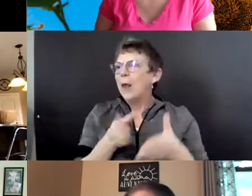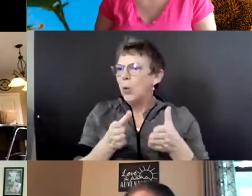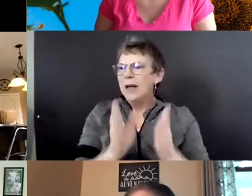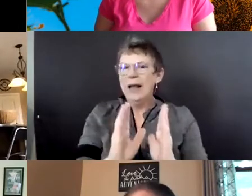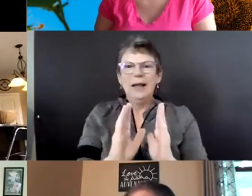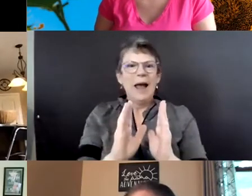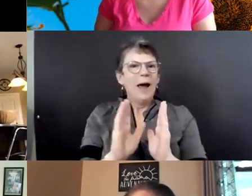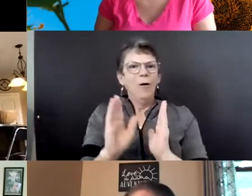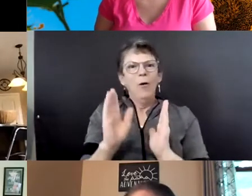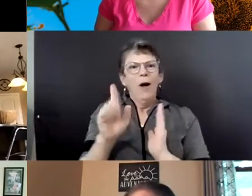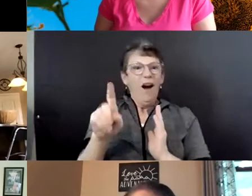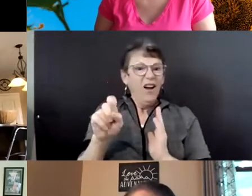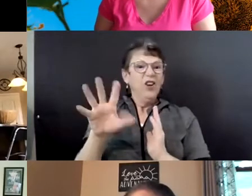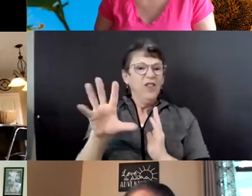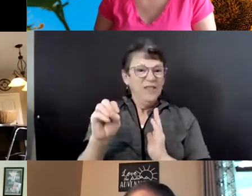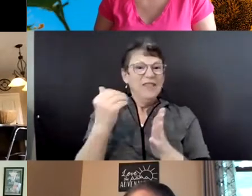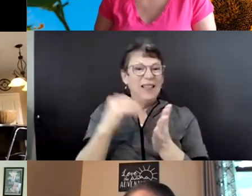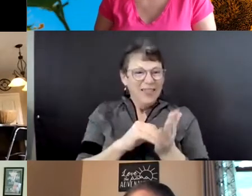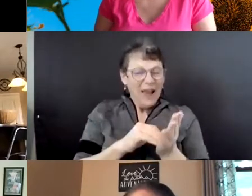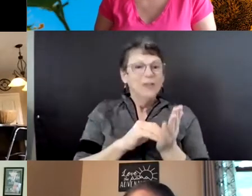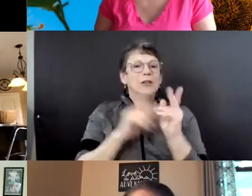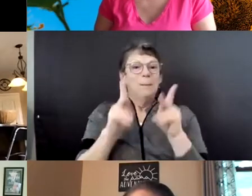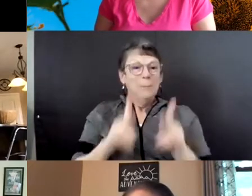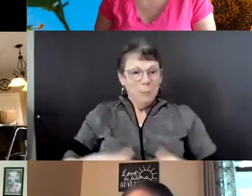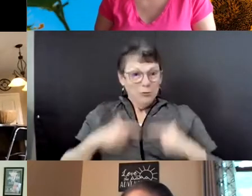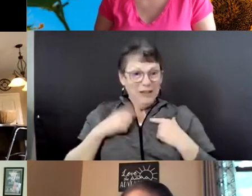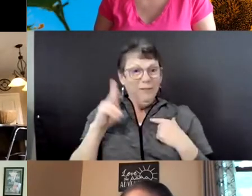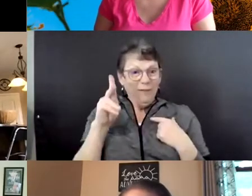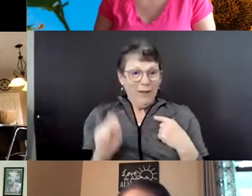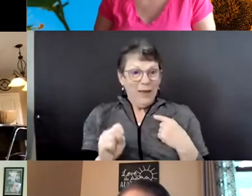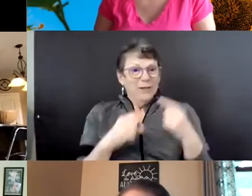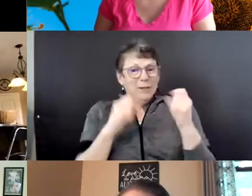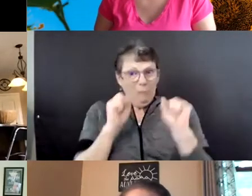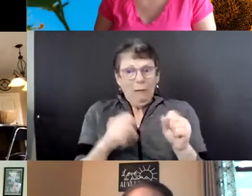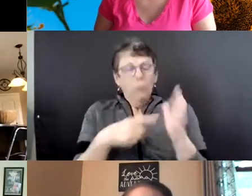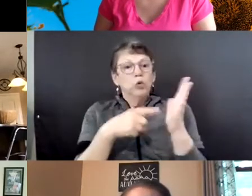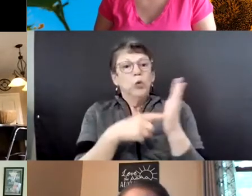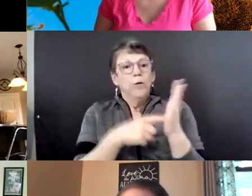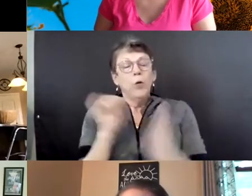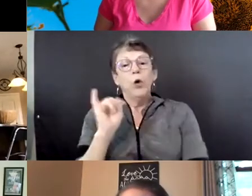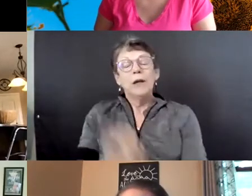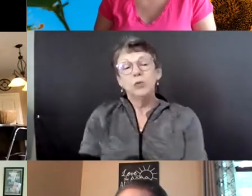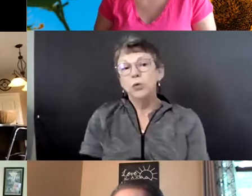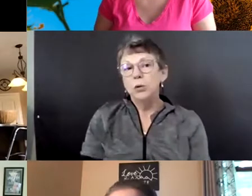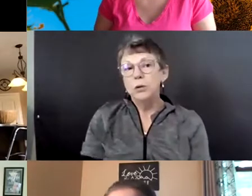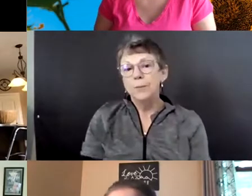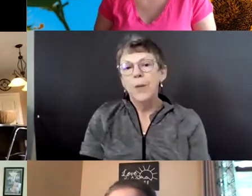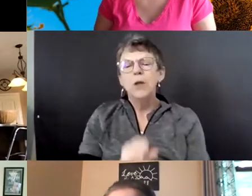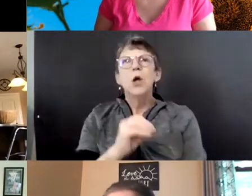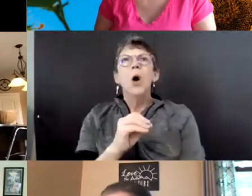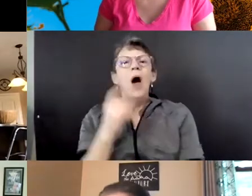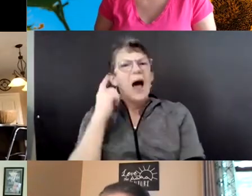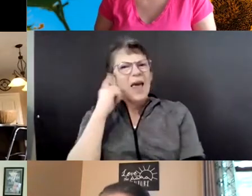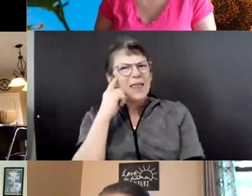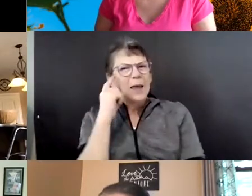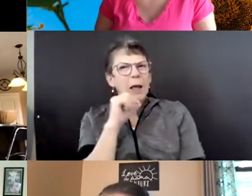150,000 Kansans. And with all of the additional federal incentives, I think the real question is not, can we